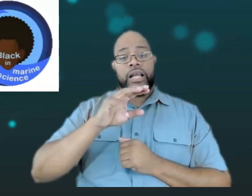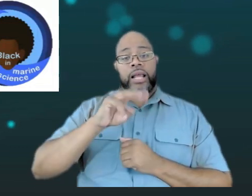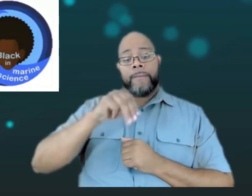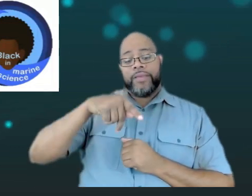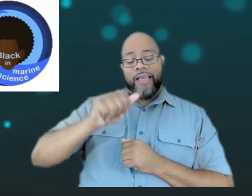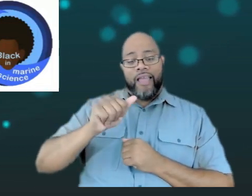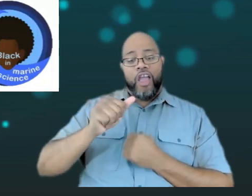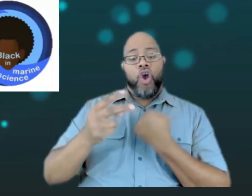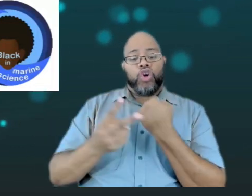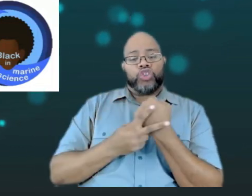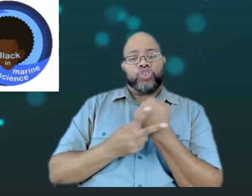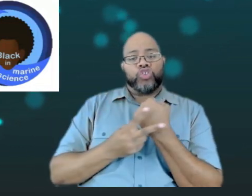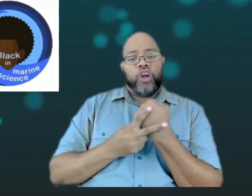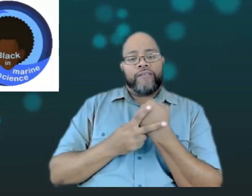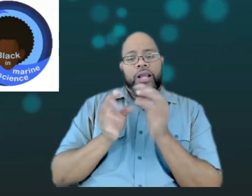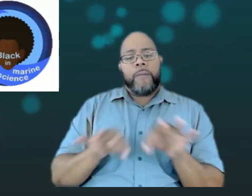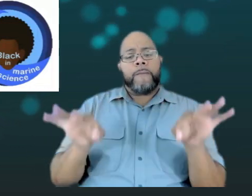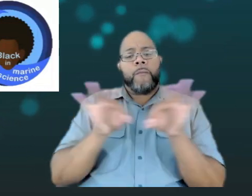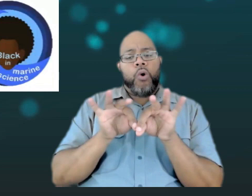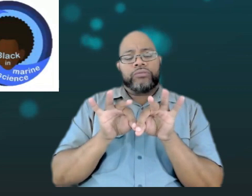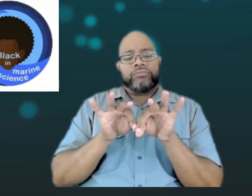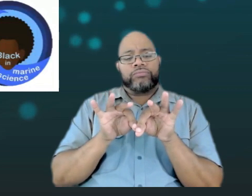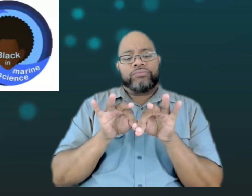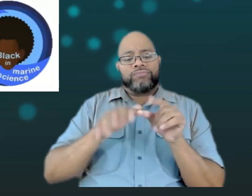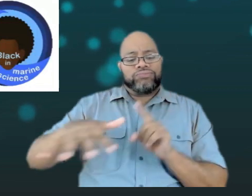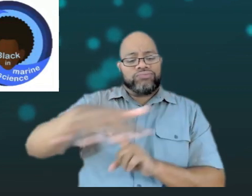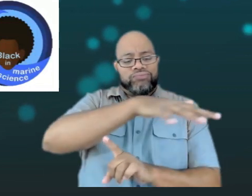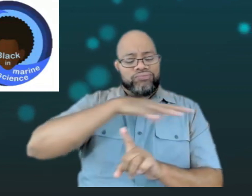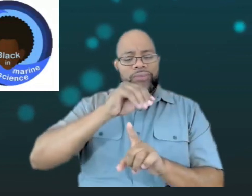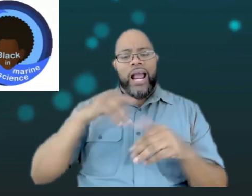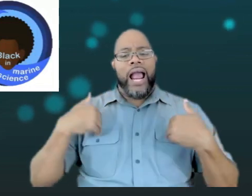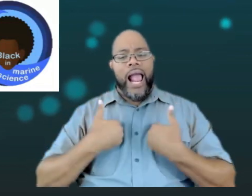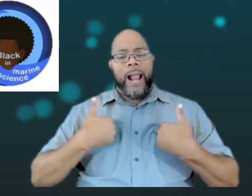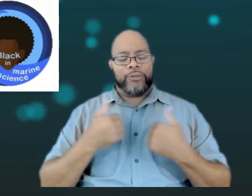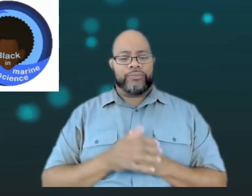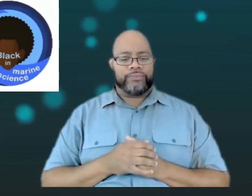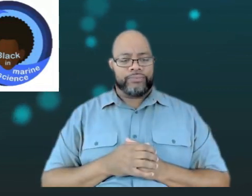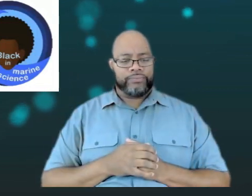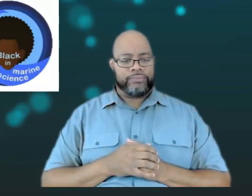MPAs, conserving critical habitats and species.